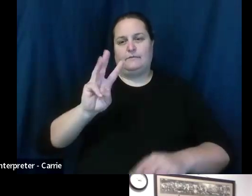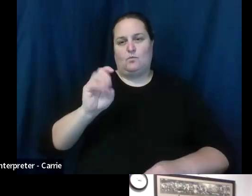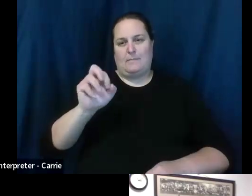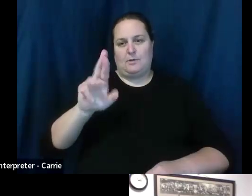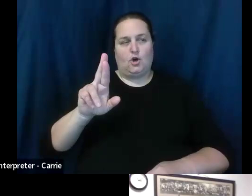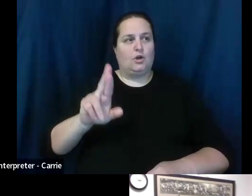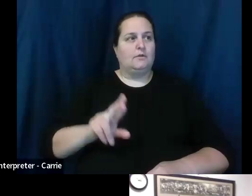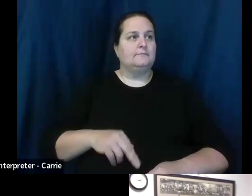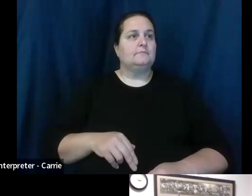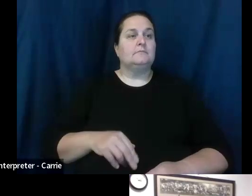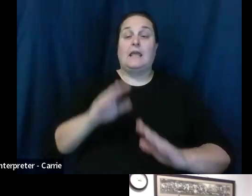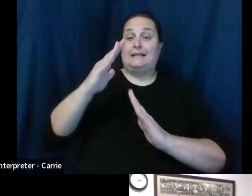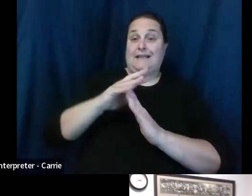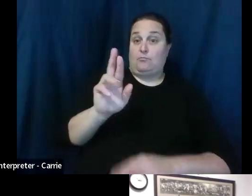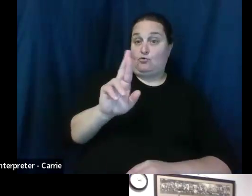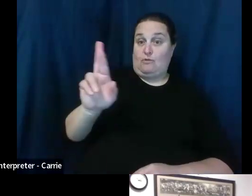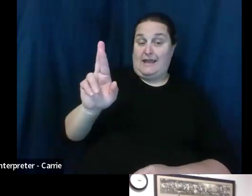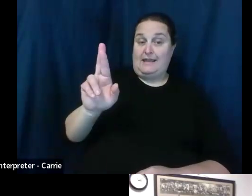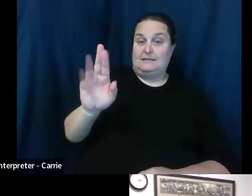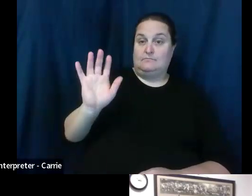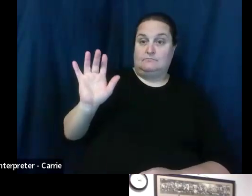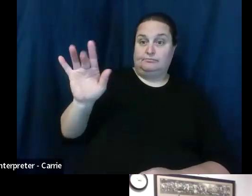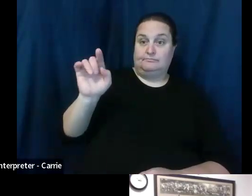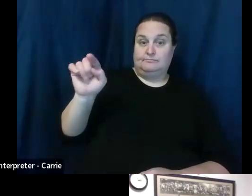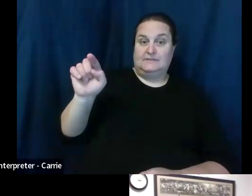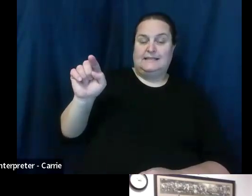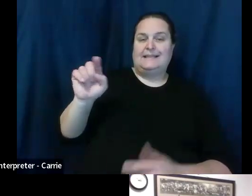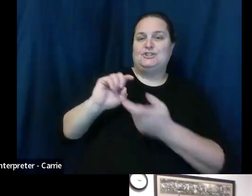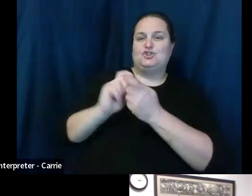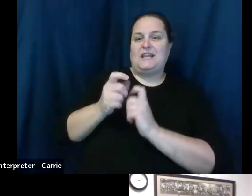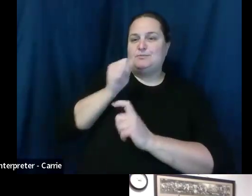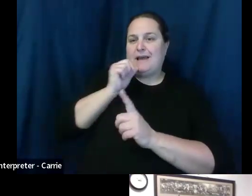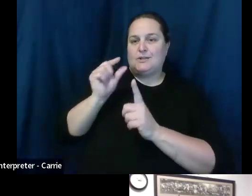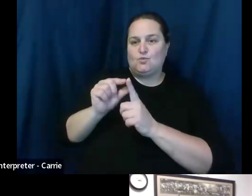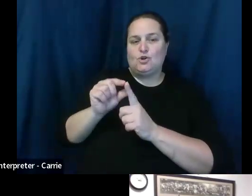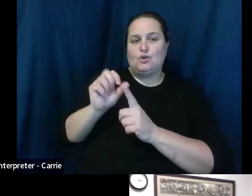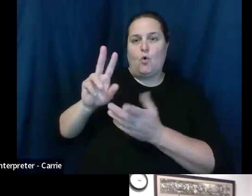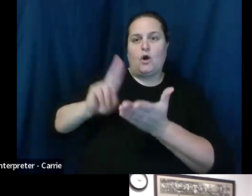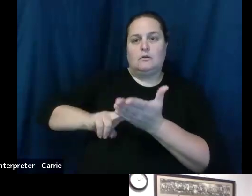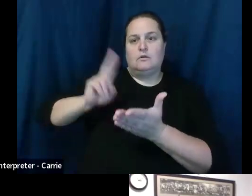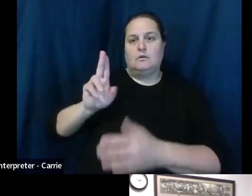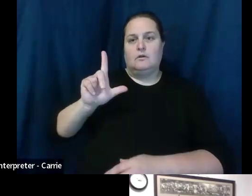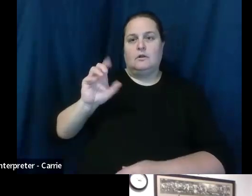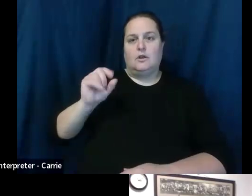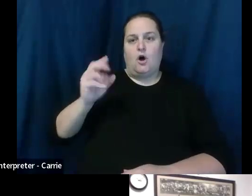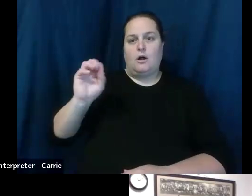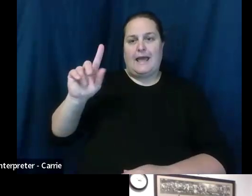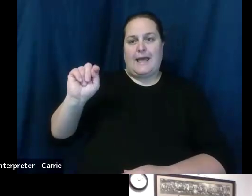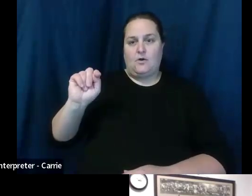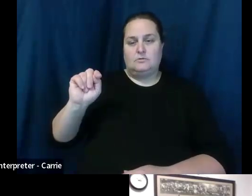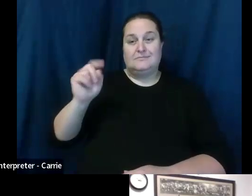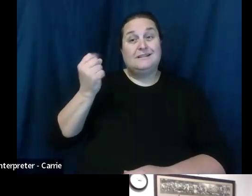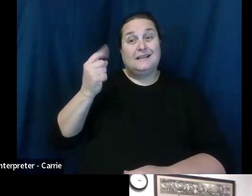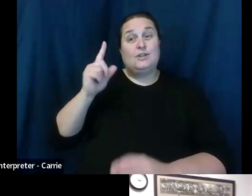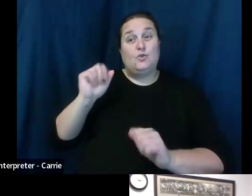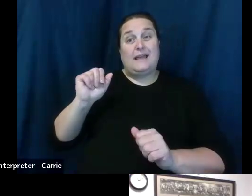We also, on the top right, there's a button that will let you change your password or log out. You can always change your password whenever you want, but the